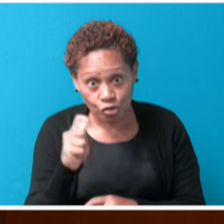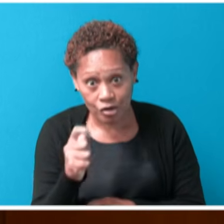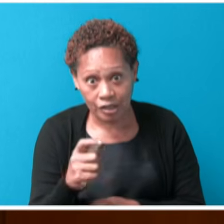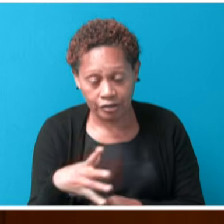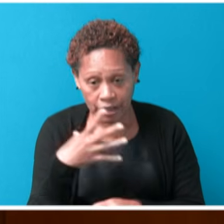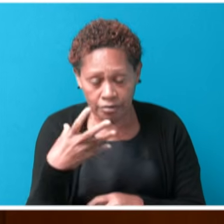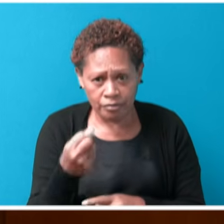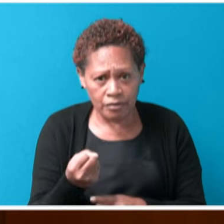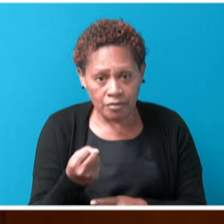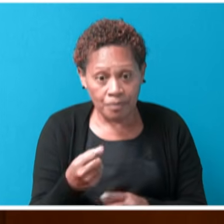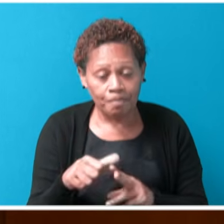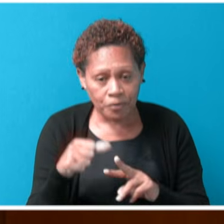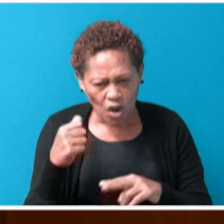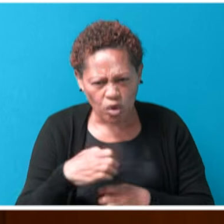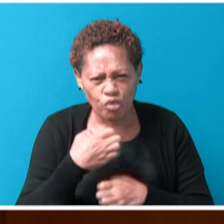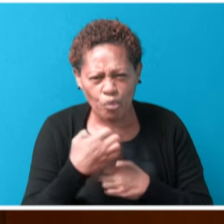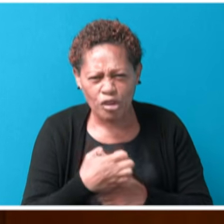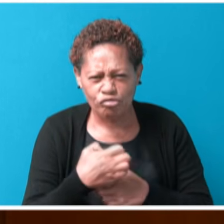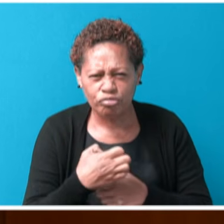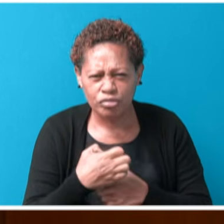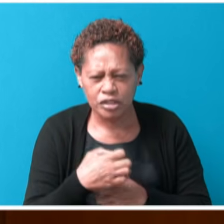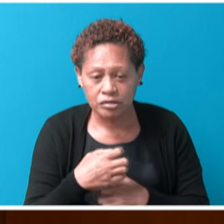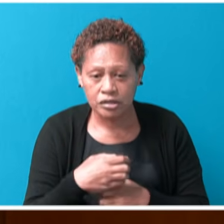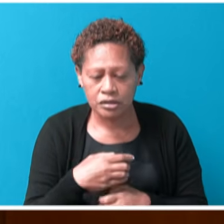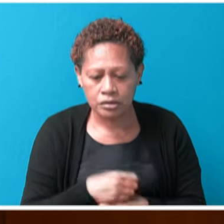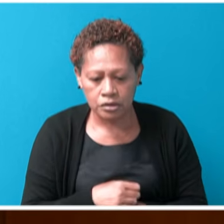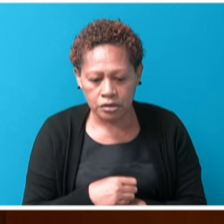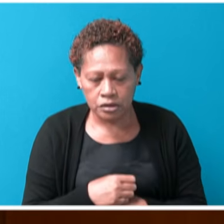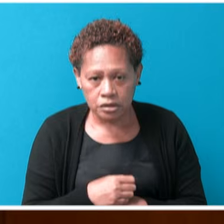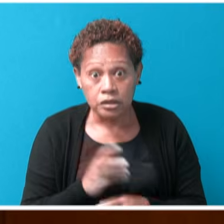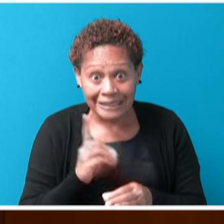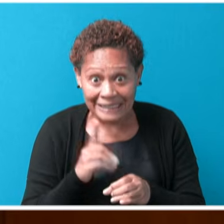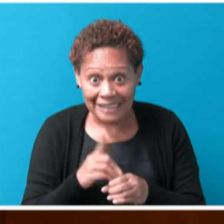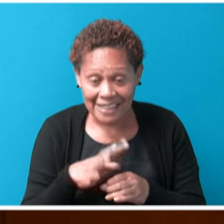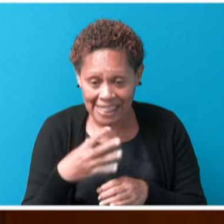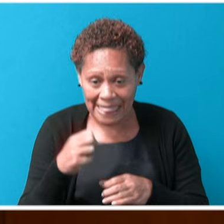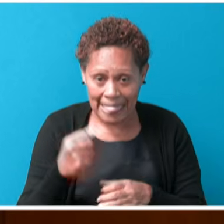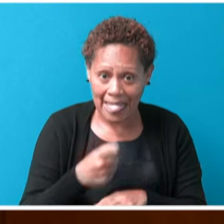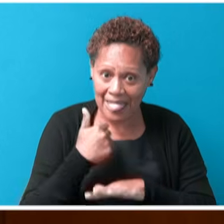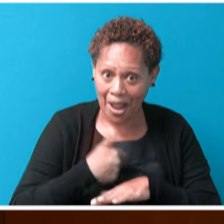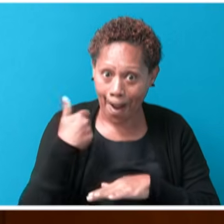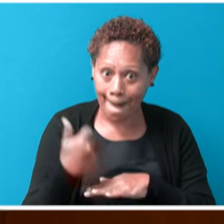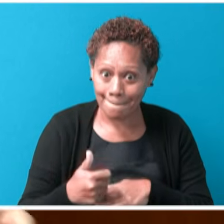diversification, manufacturing, digital transformation, and governance of public enterprises.